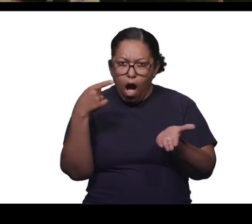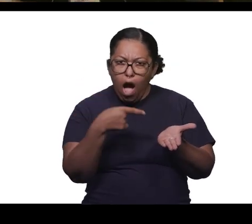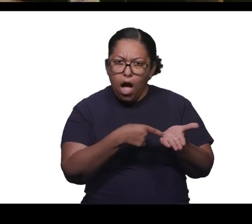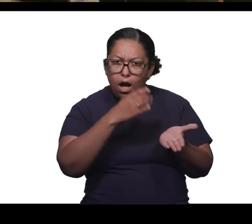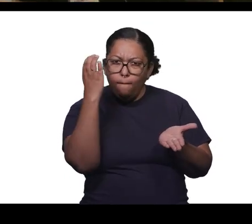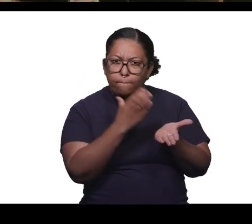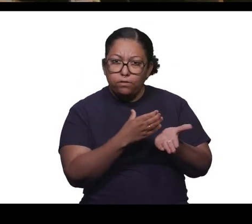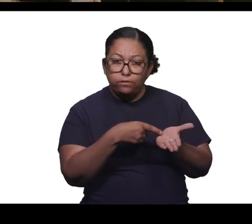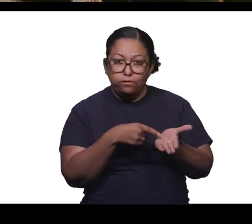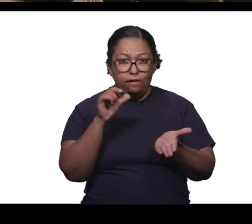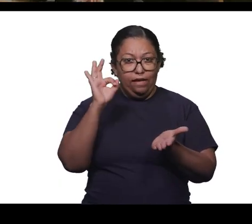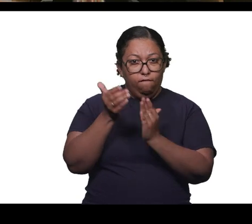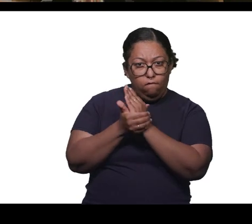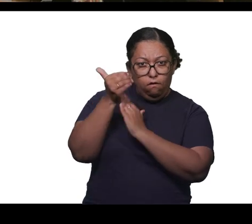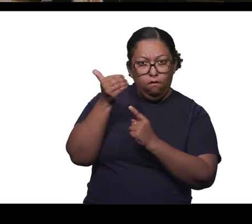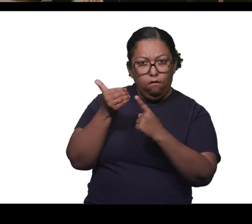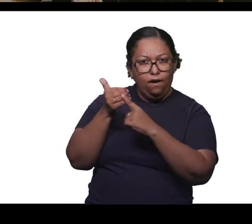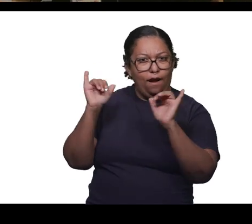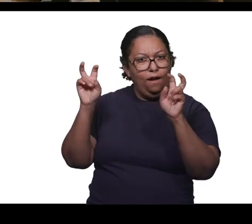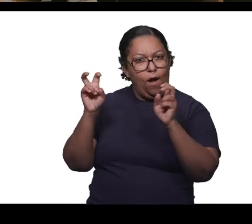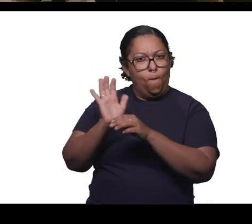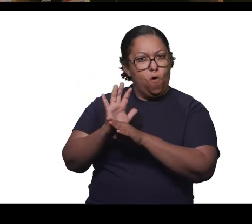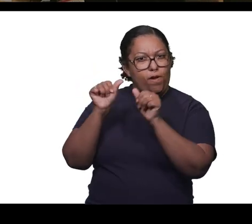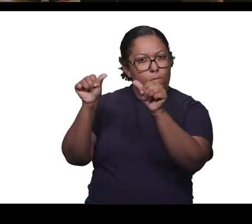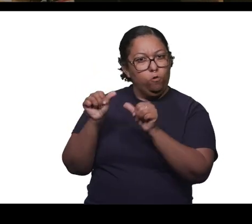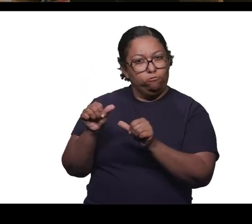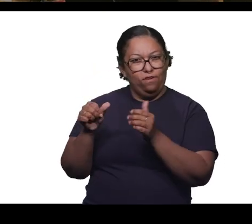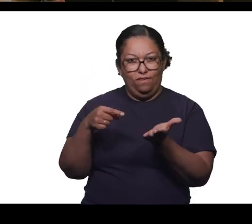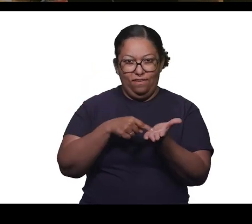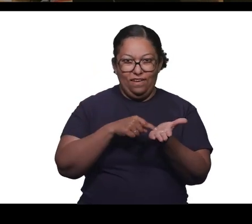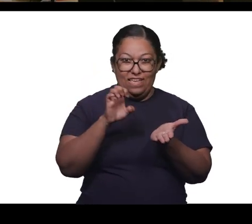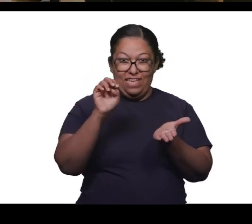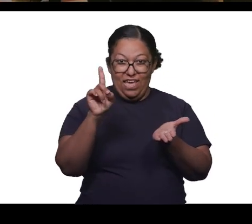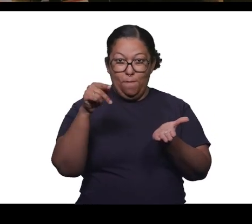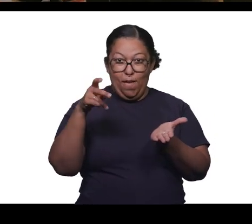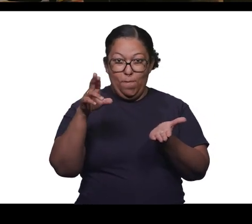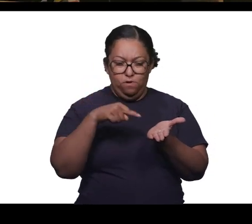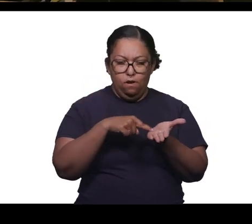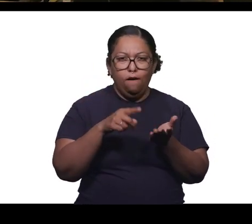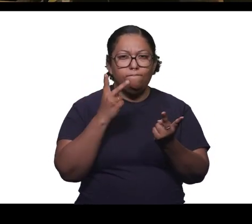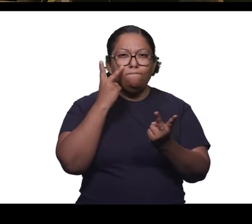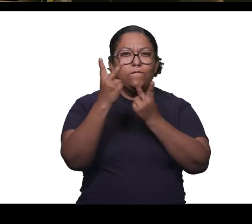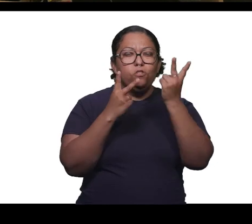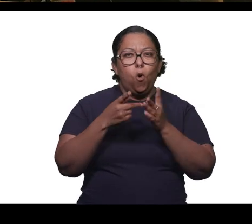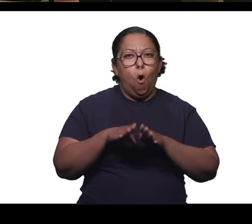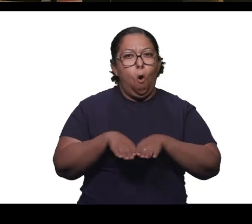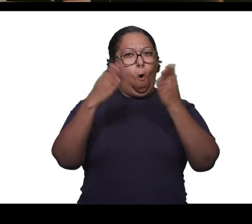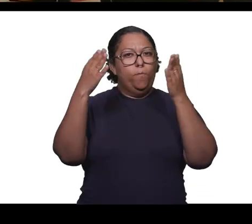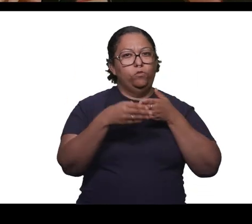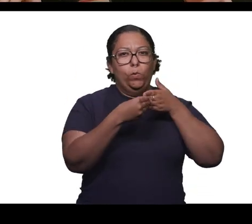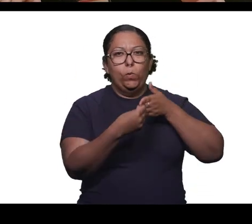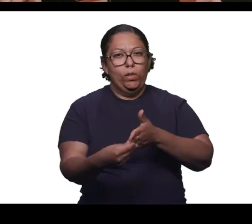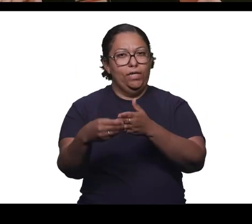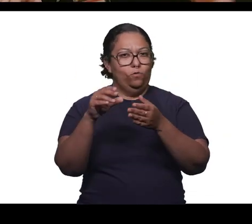a movie poster, we say the end papers are like this visual overture. They're leading us into the story. Let's spend some time looking at it